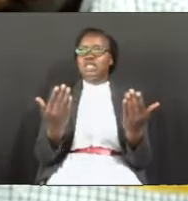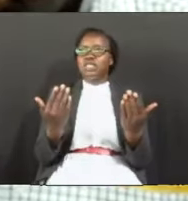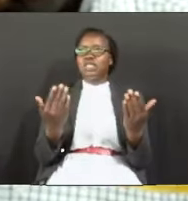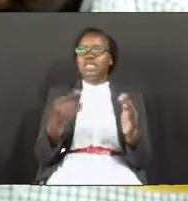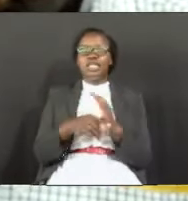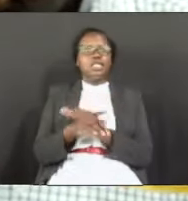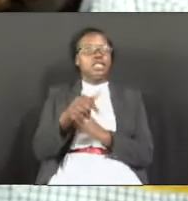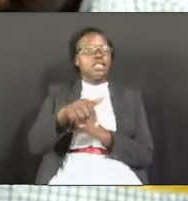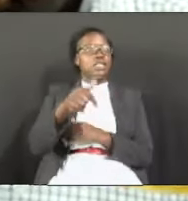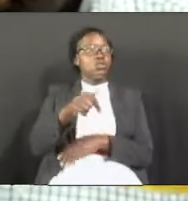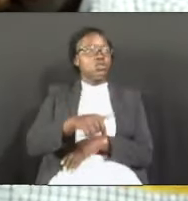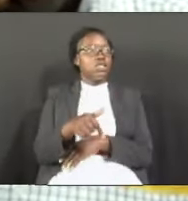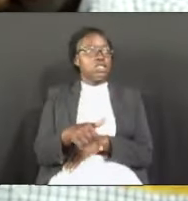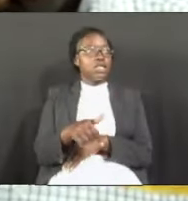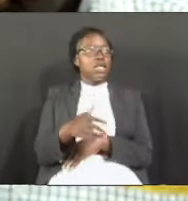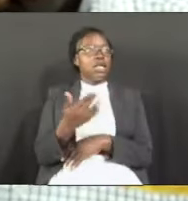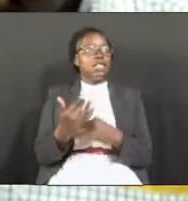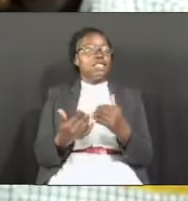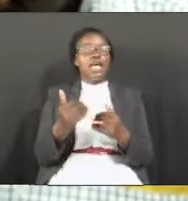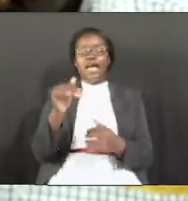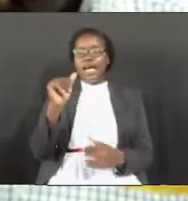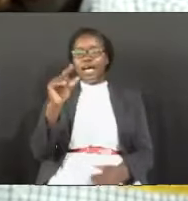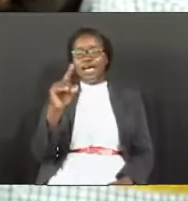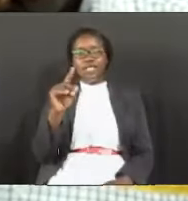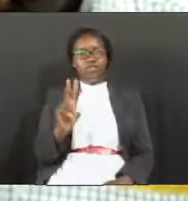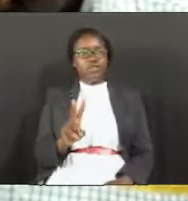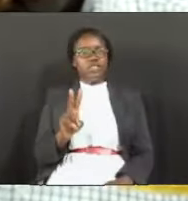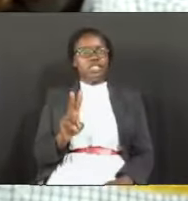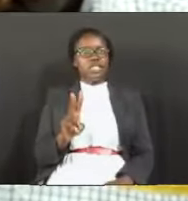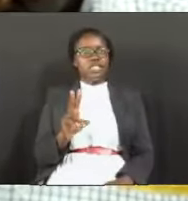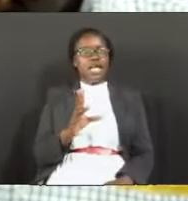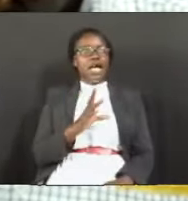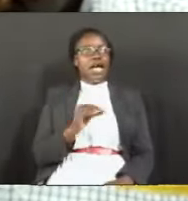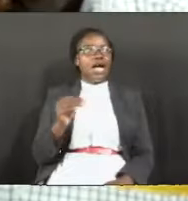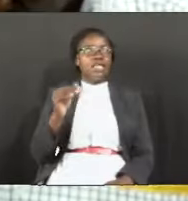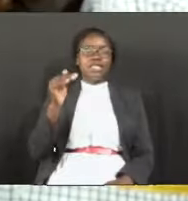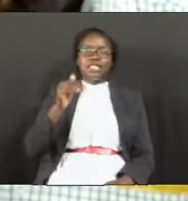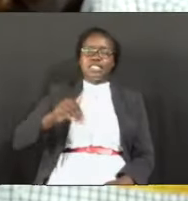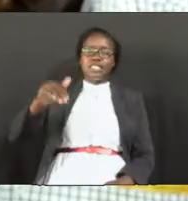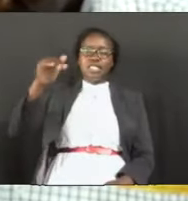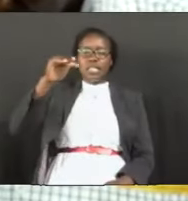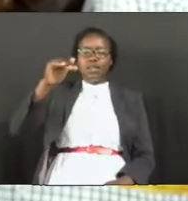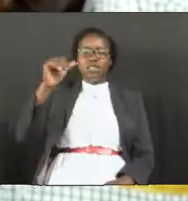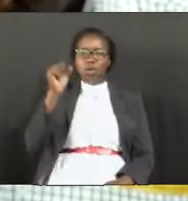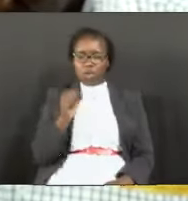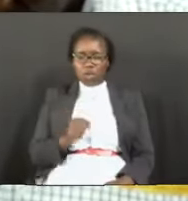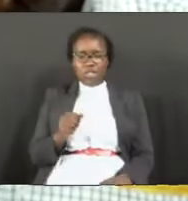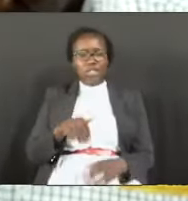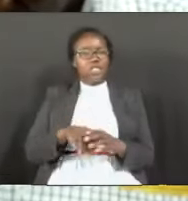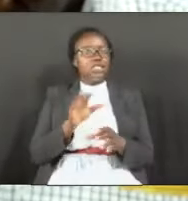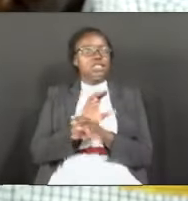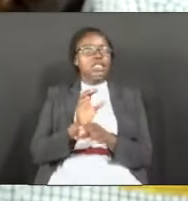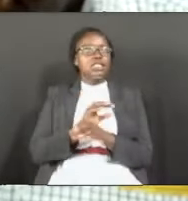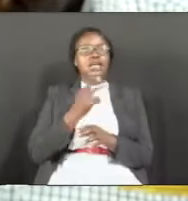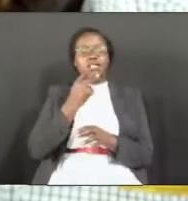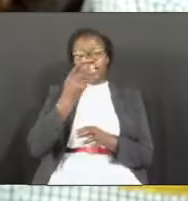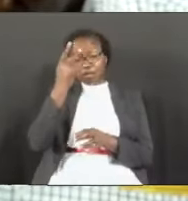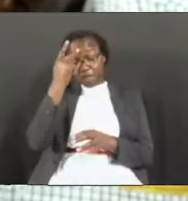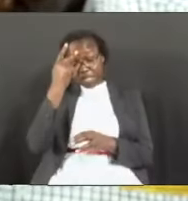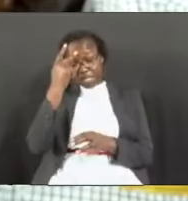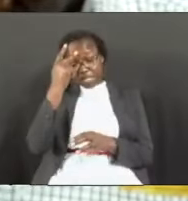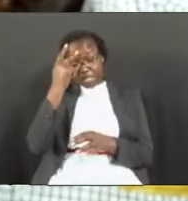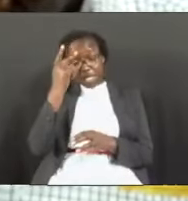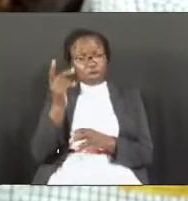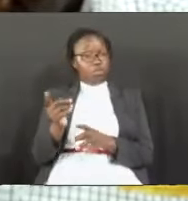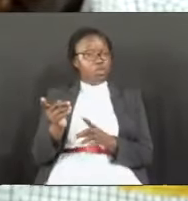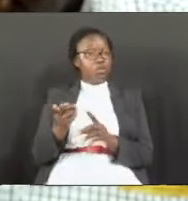here today, the adventurers and the very old ones in the church, the burdens they brought